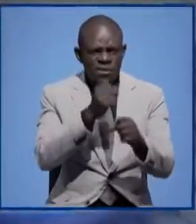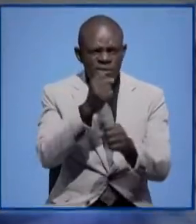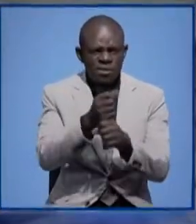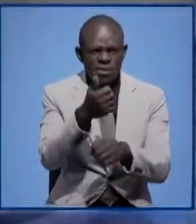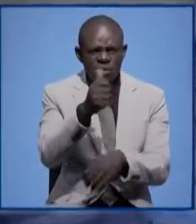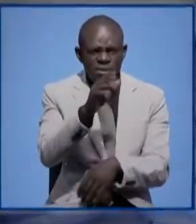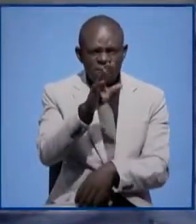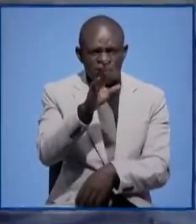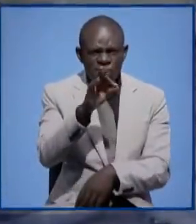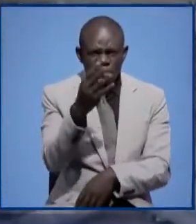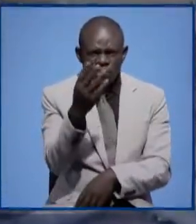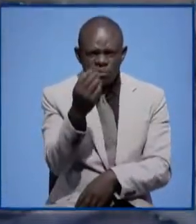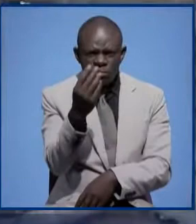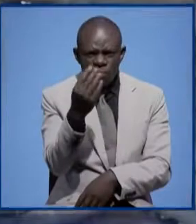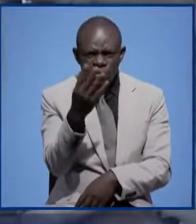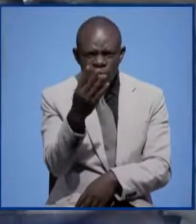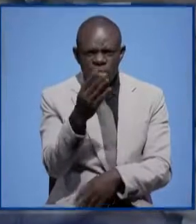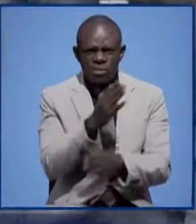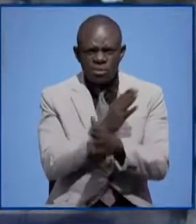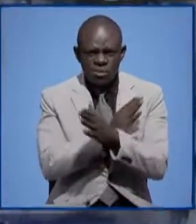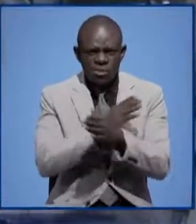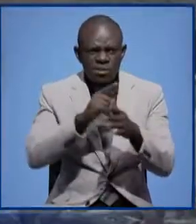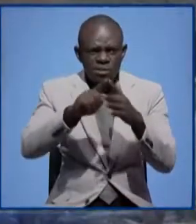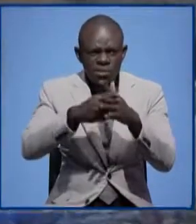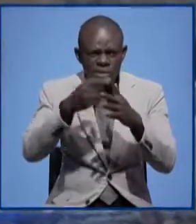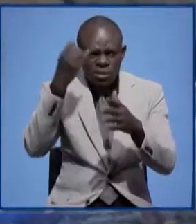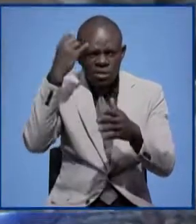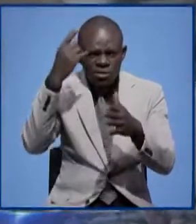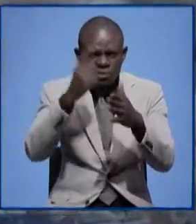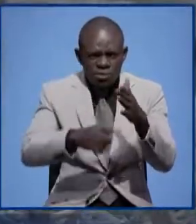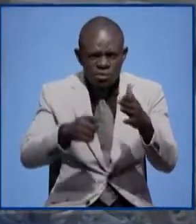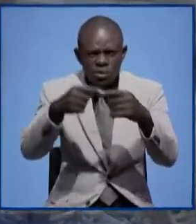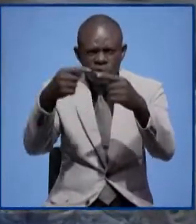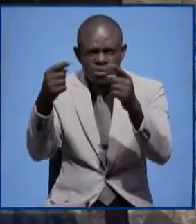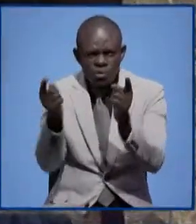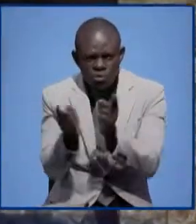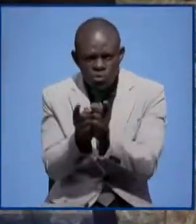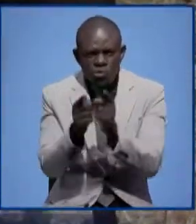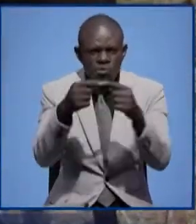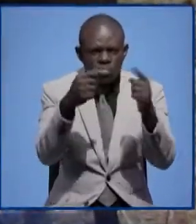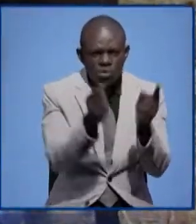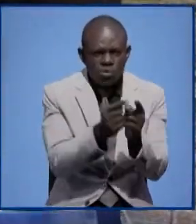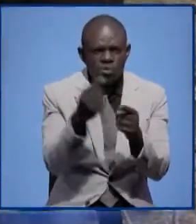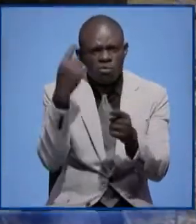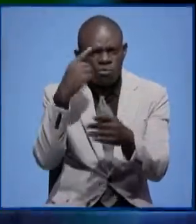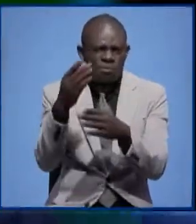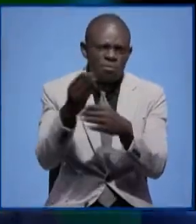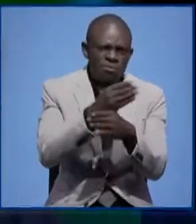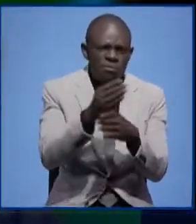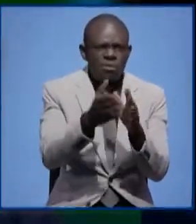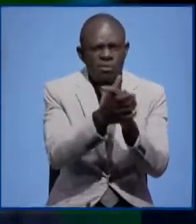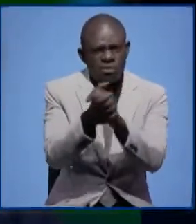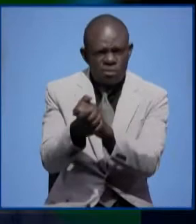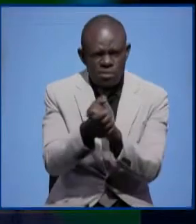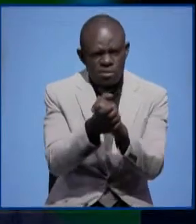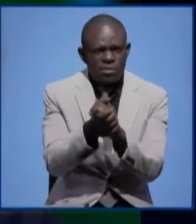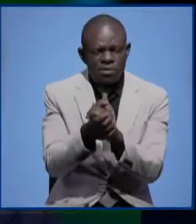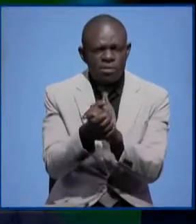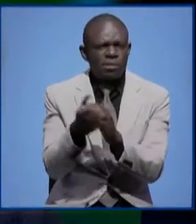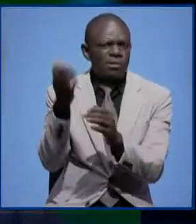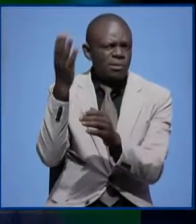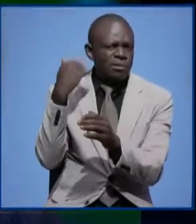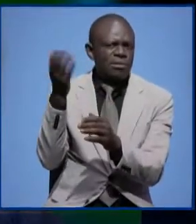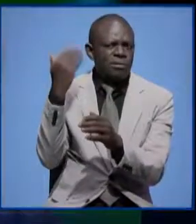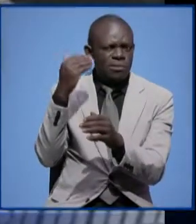And so, in post-independence Zambia, the idea was rolled out countrywide during former First President Kenneth